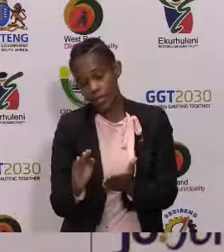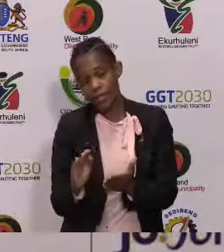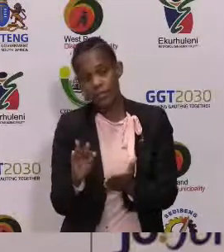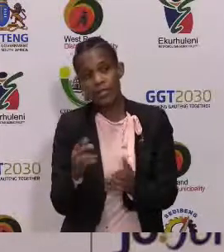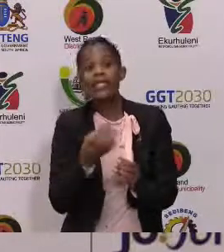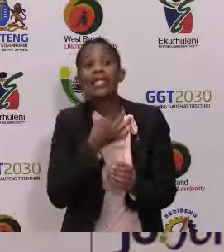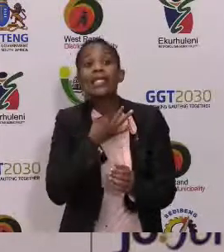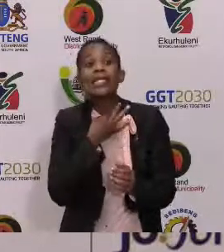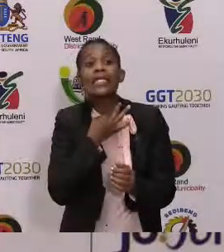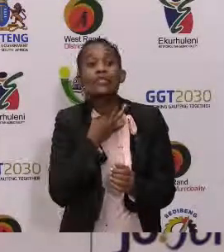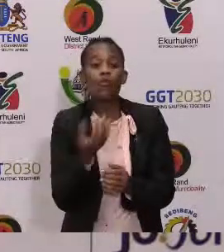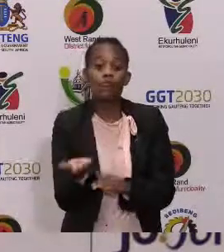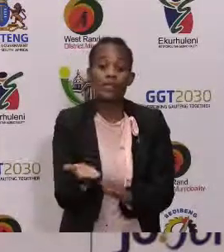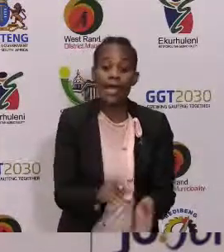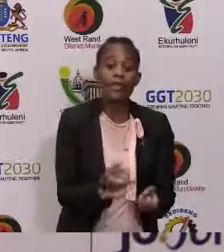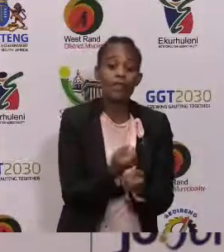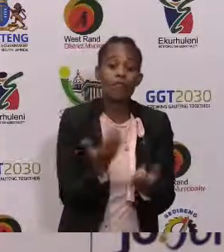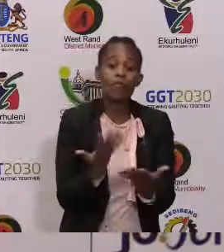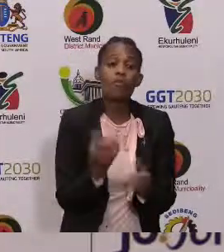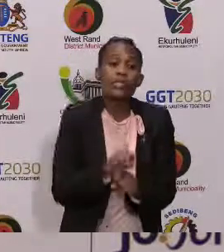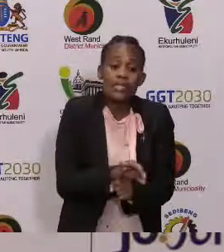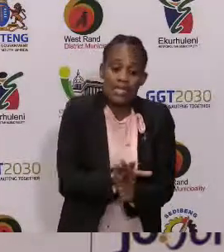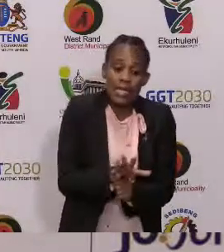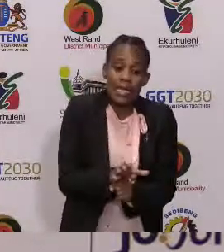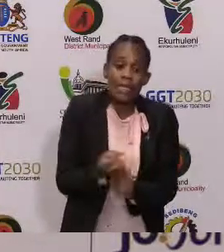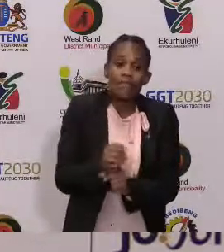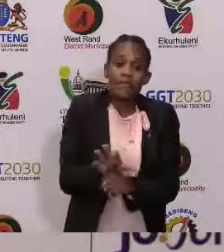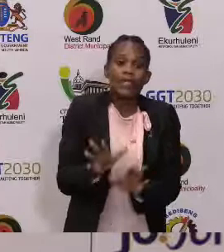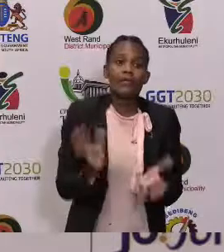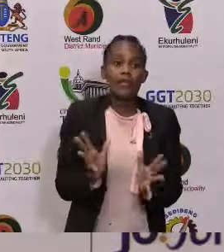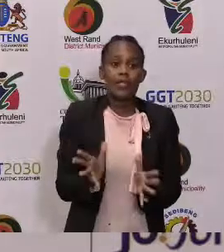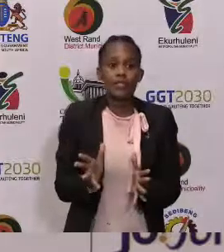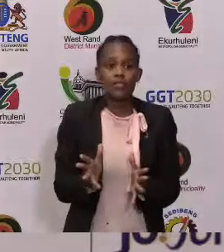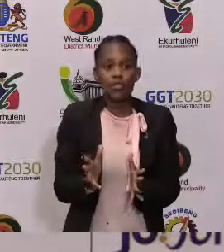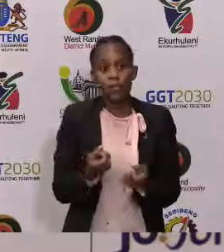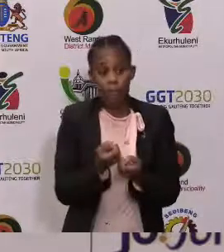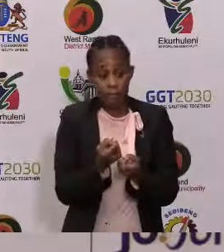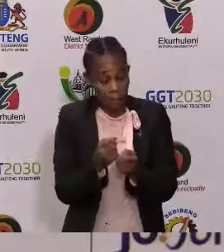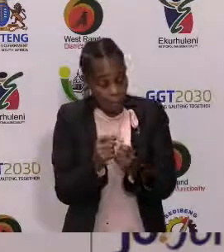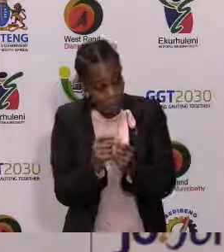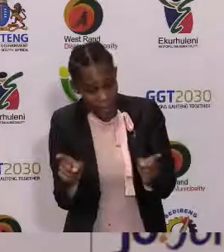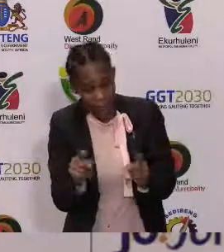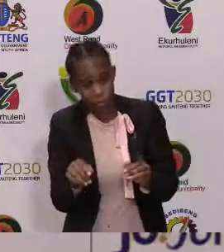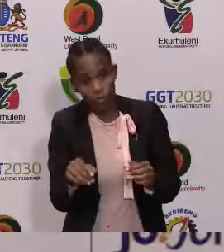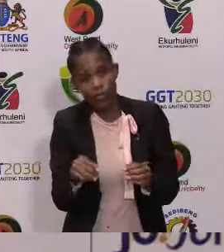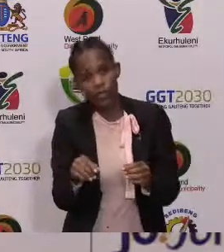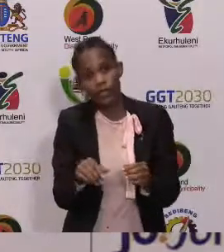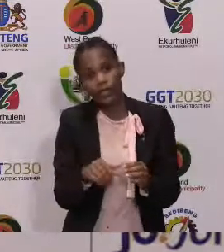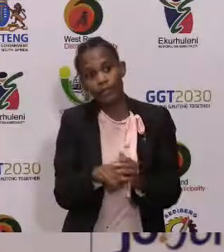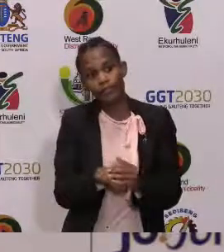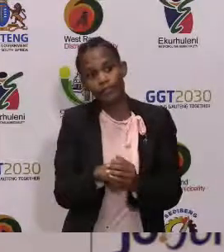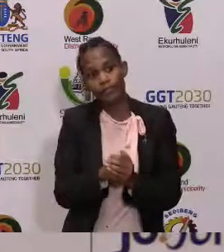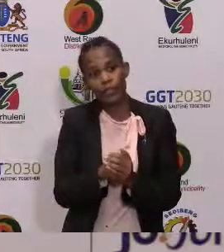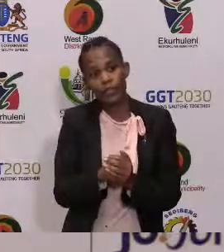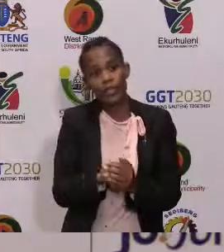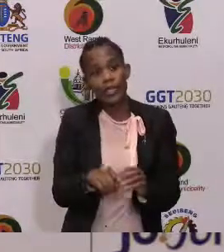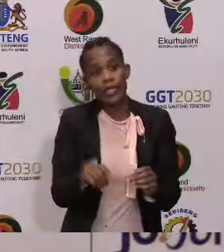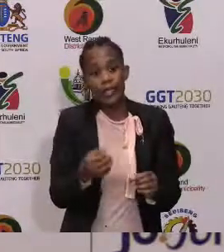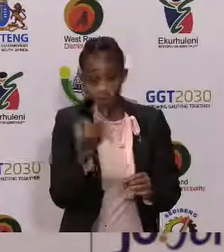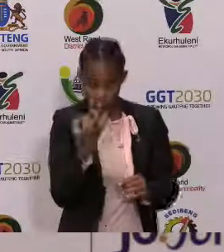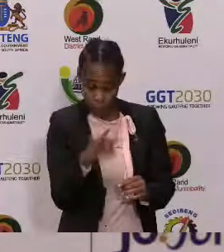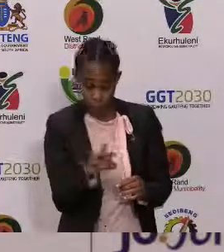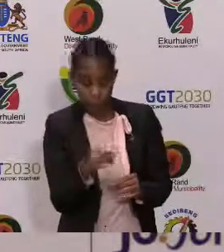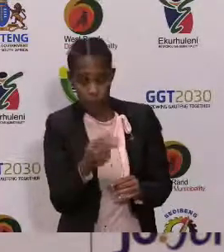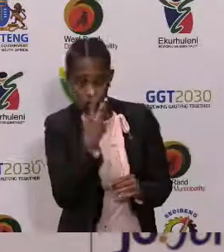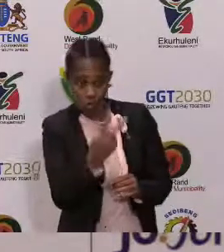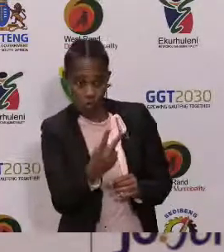from COVID is about 7 for every 1,000 people that are actually infected with the virus. 7 for every 1,000. If you look at the risk of